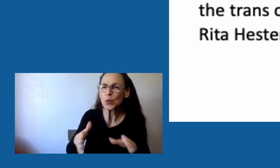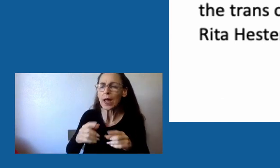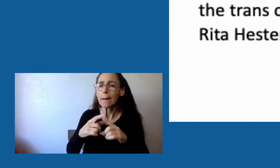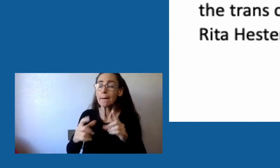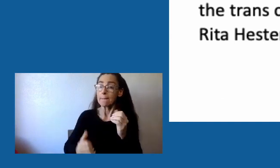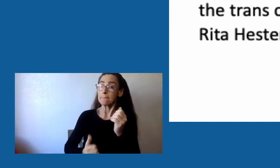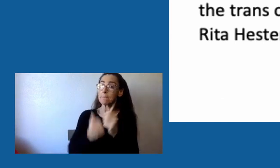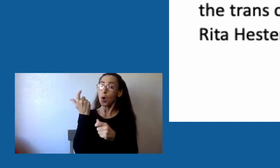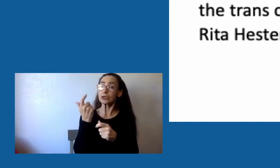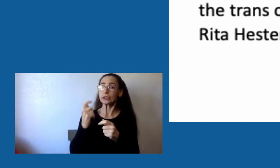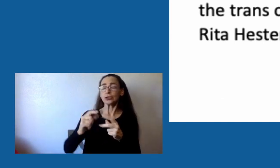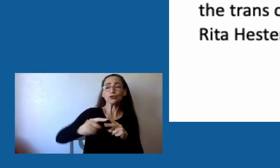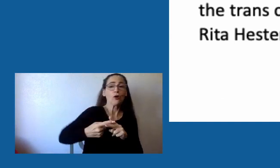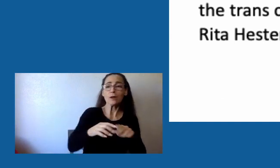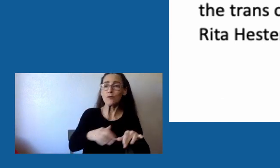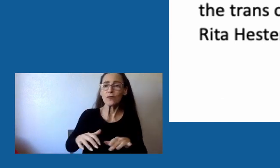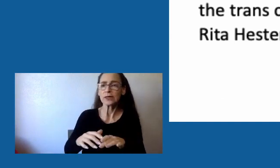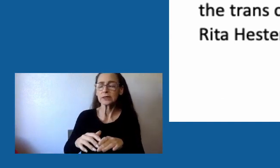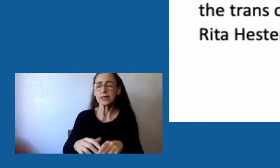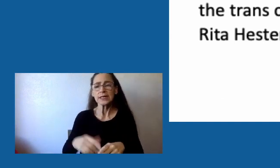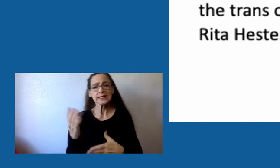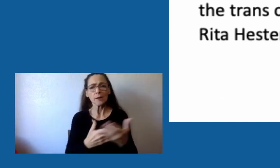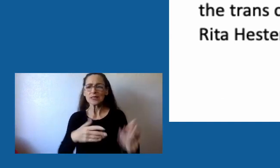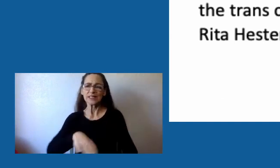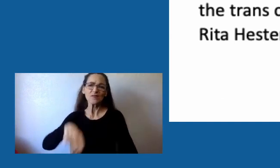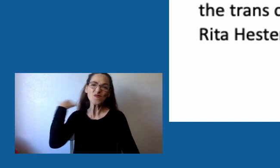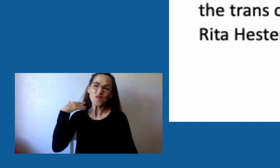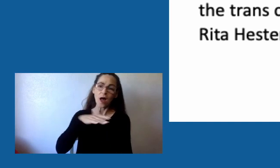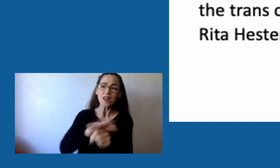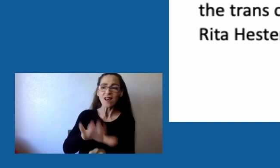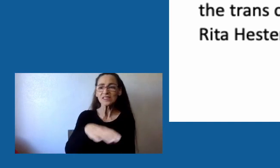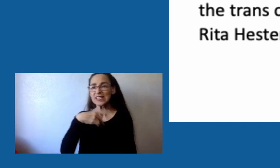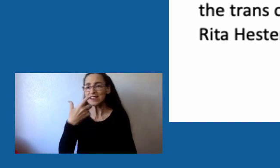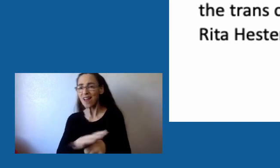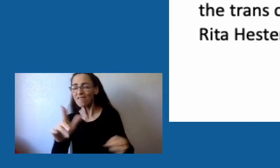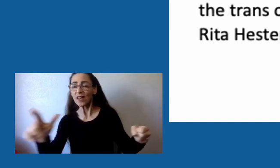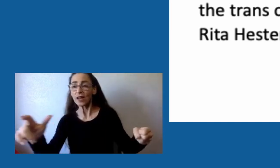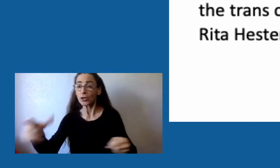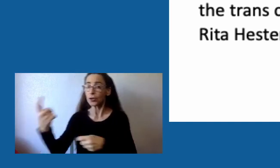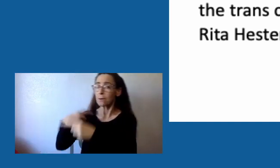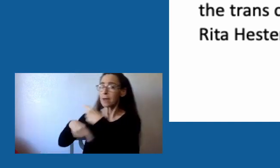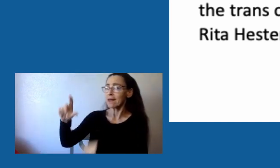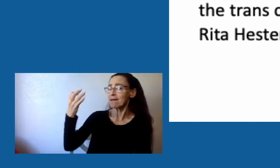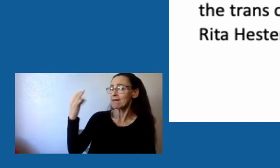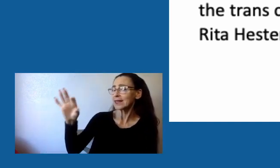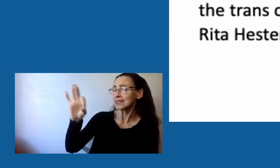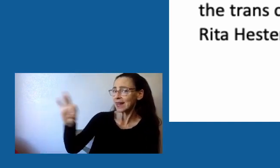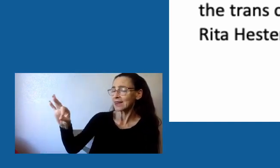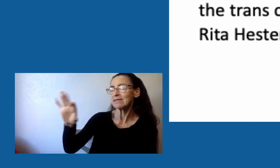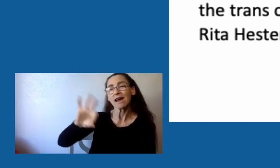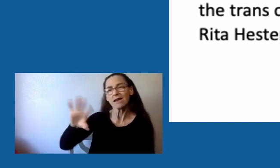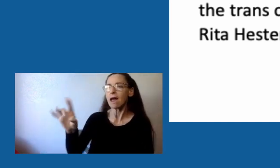movements are born in somebody said enough is enough and did something about it. And you did back in 1999,